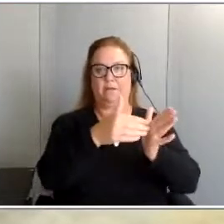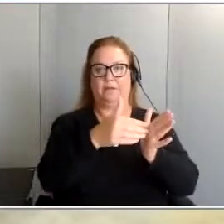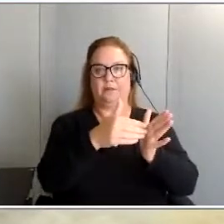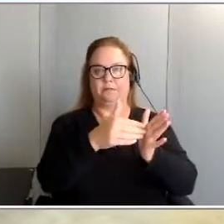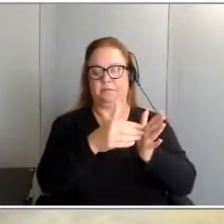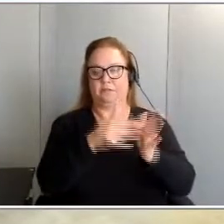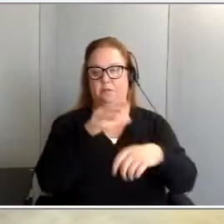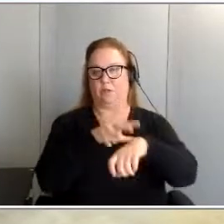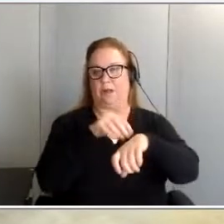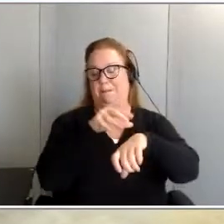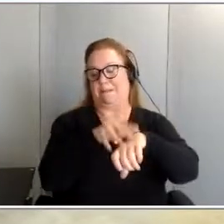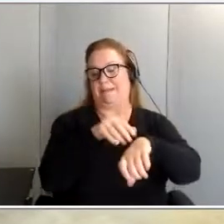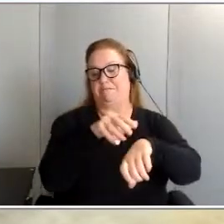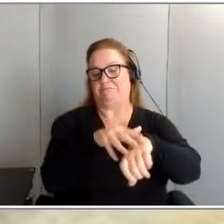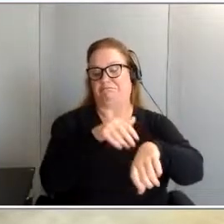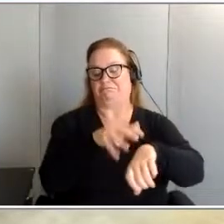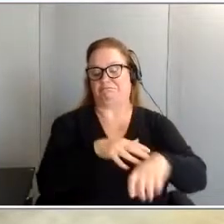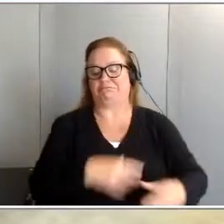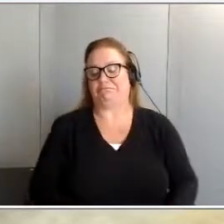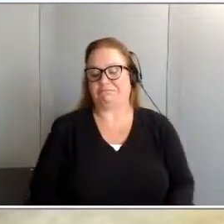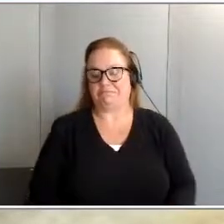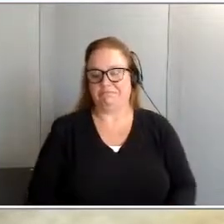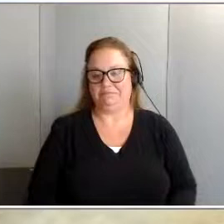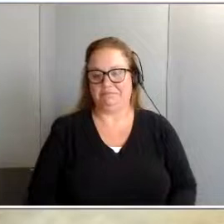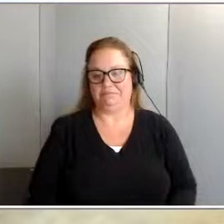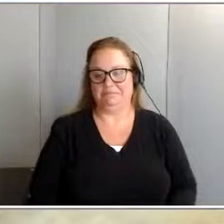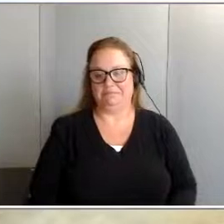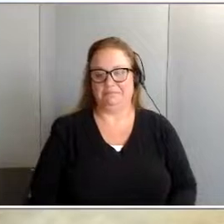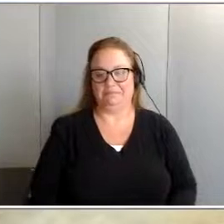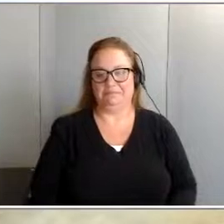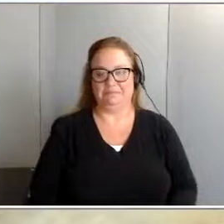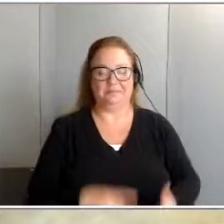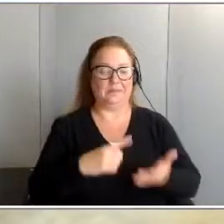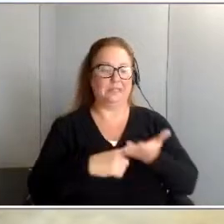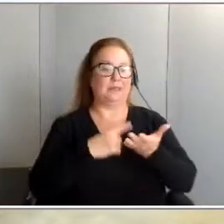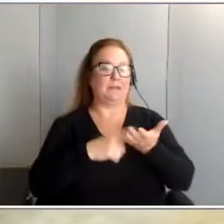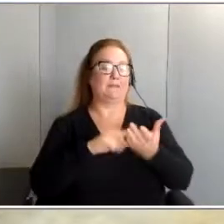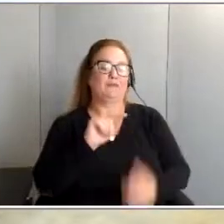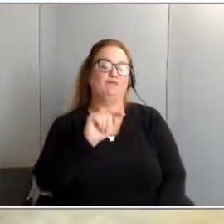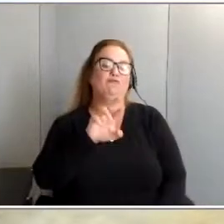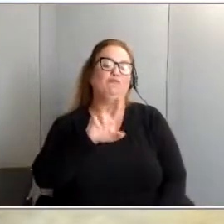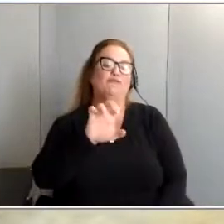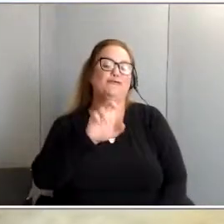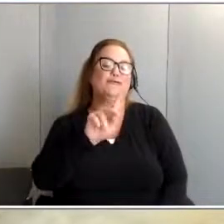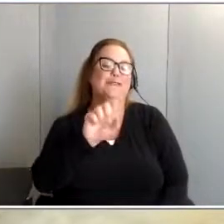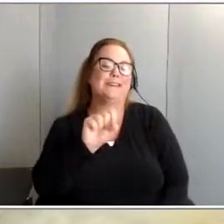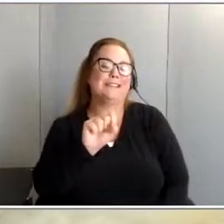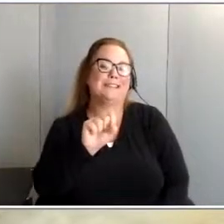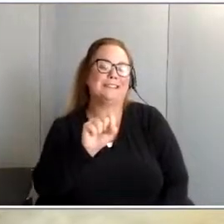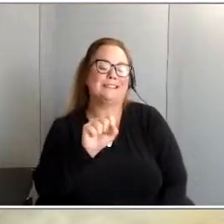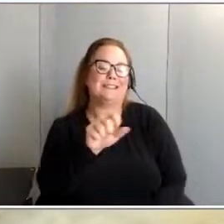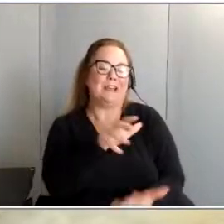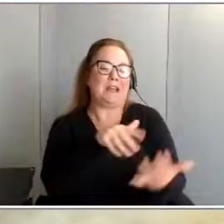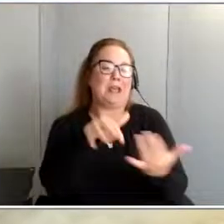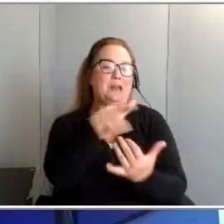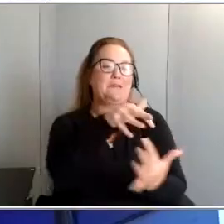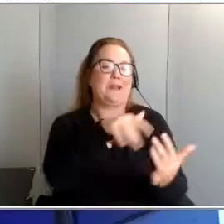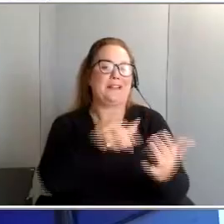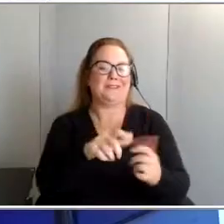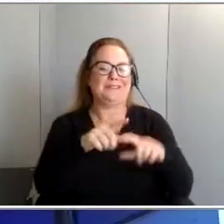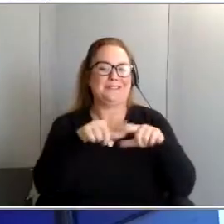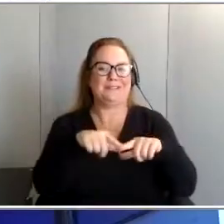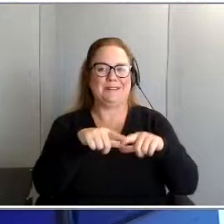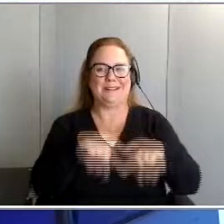him. And sometimes we'll do a few tricks and get interactive. It just depends. Again, it's